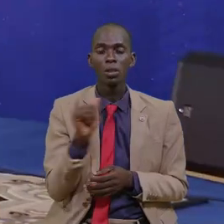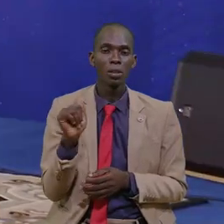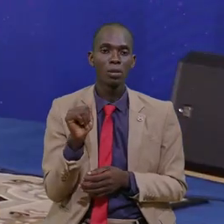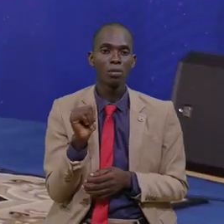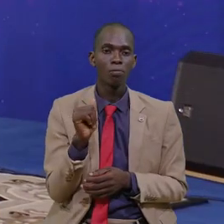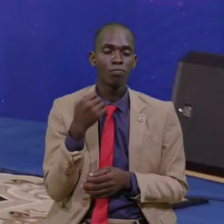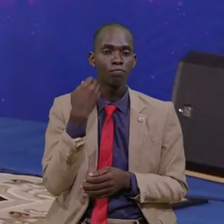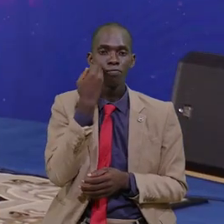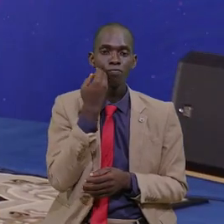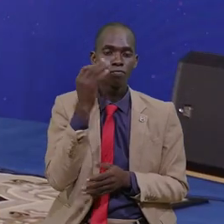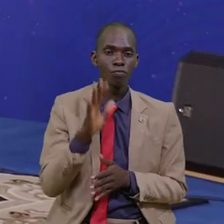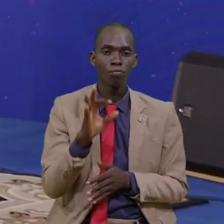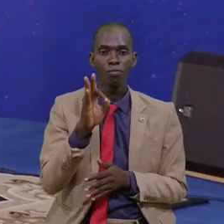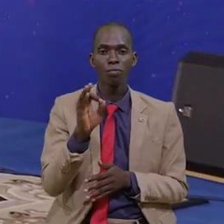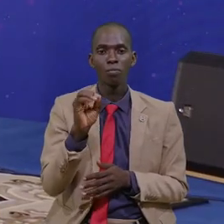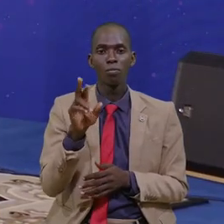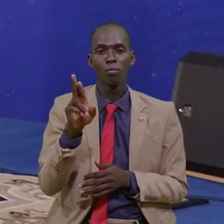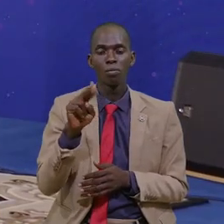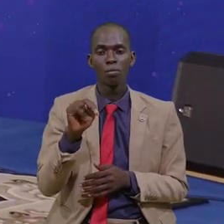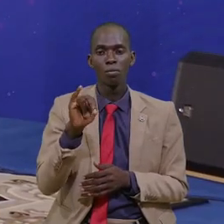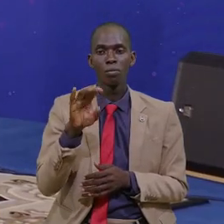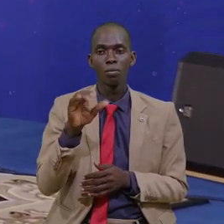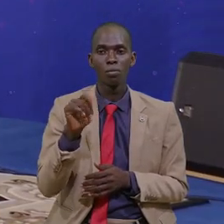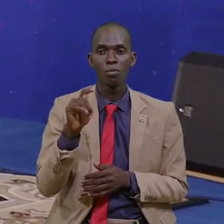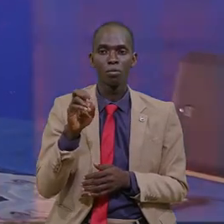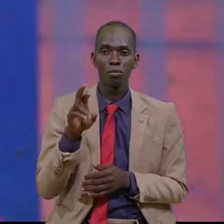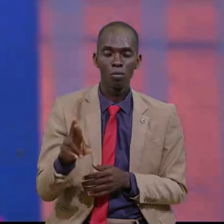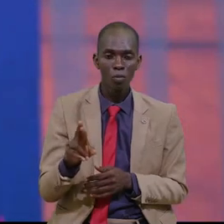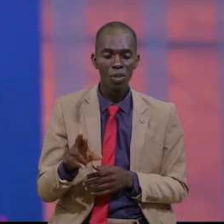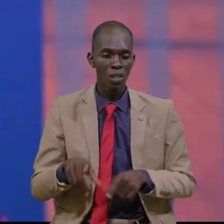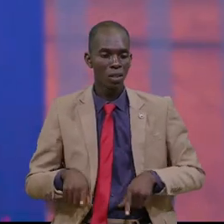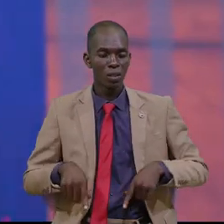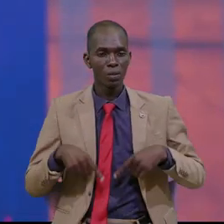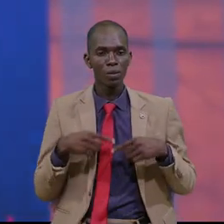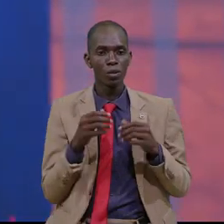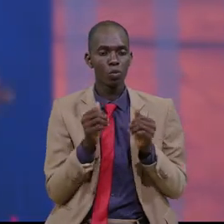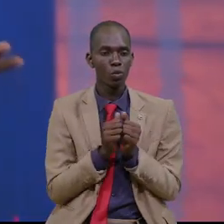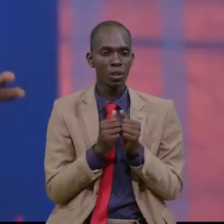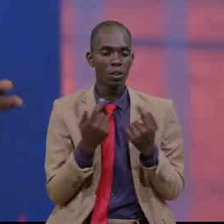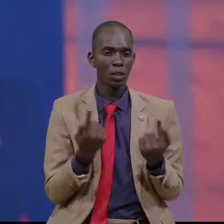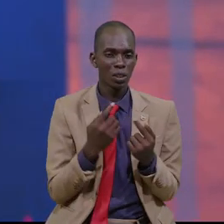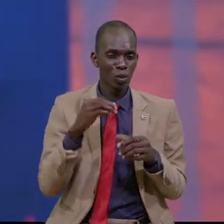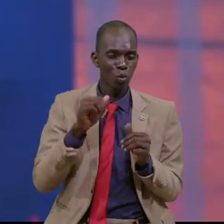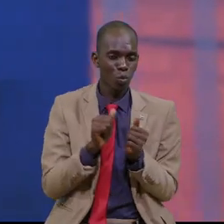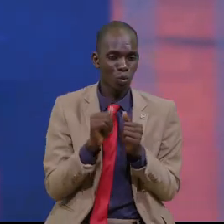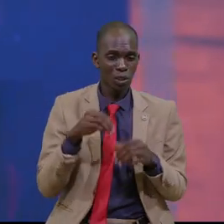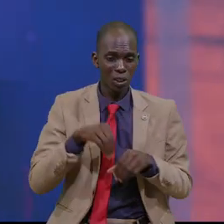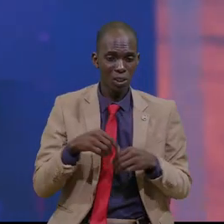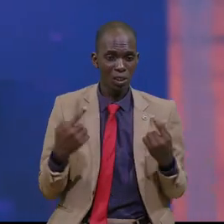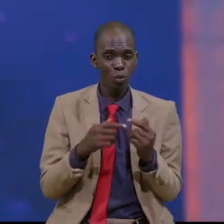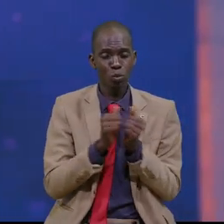he's living in sin with somebody there in the congregation. And he comes to